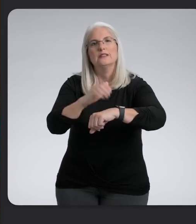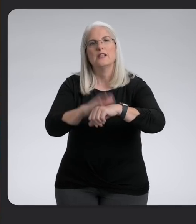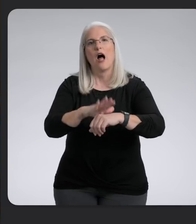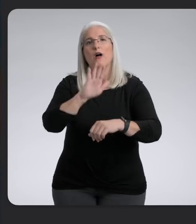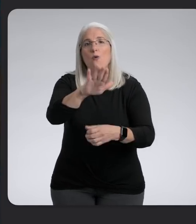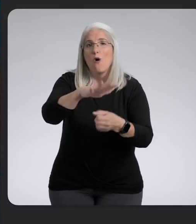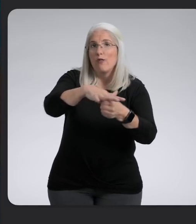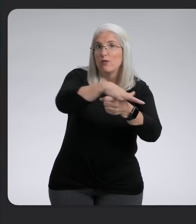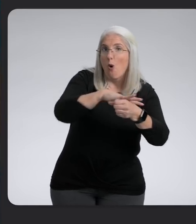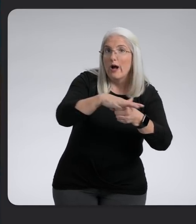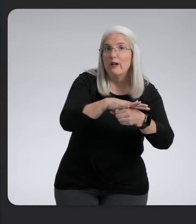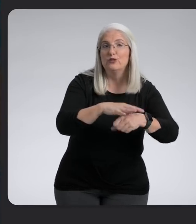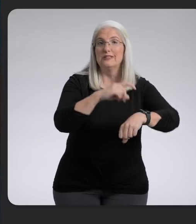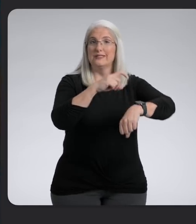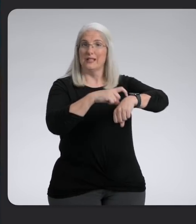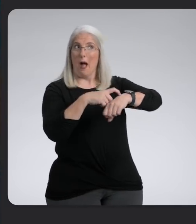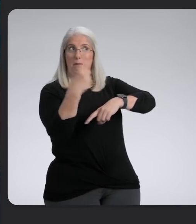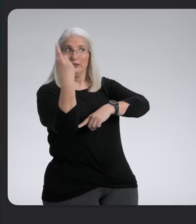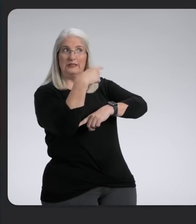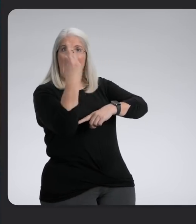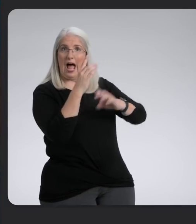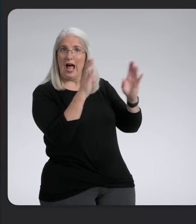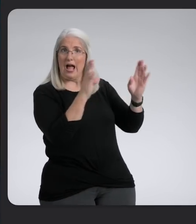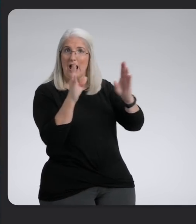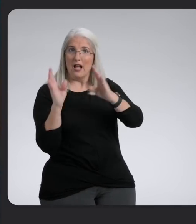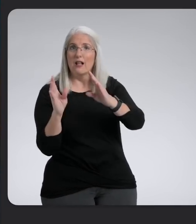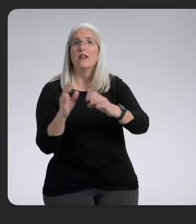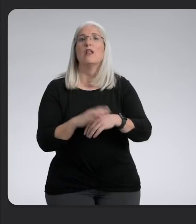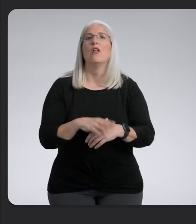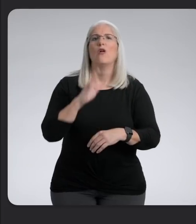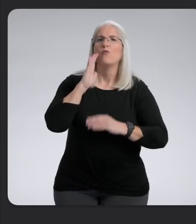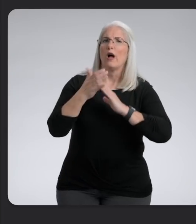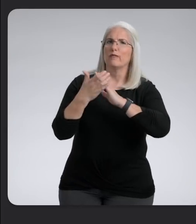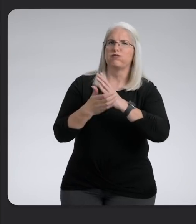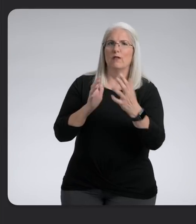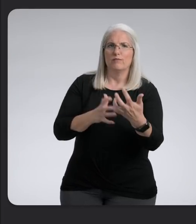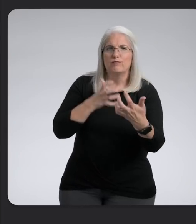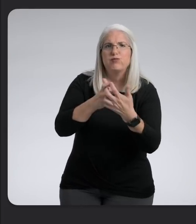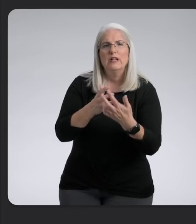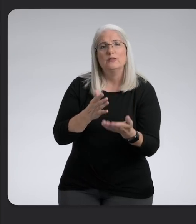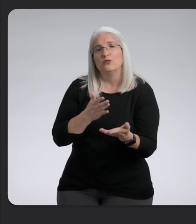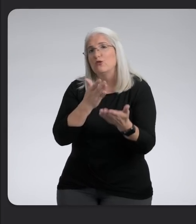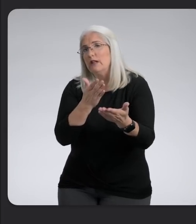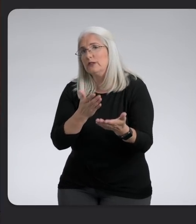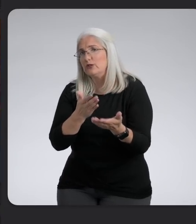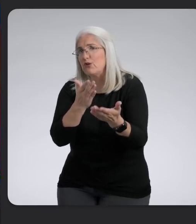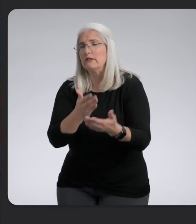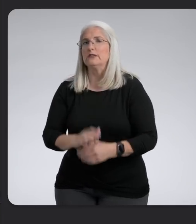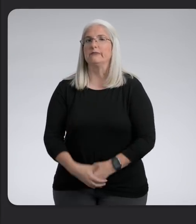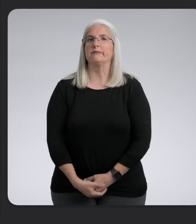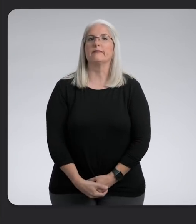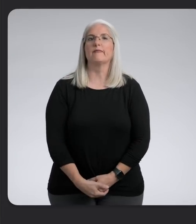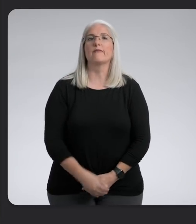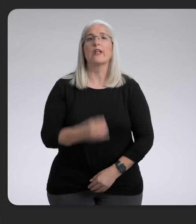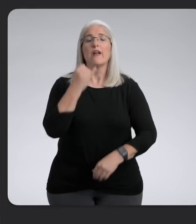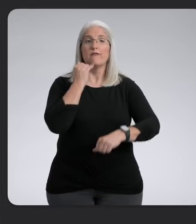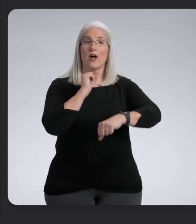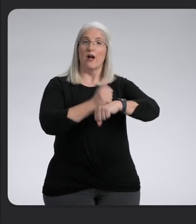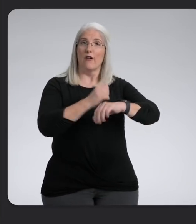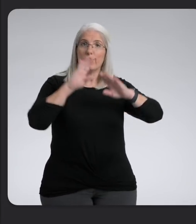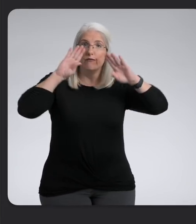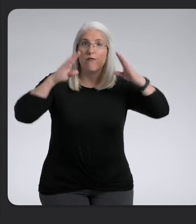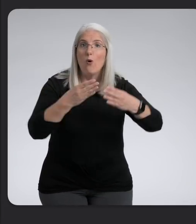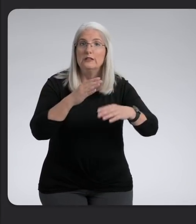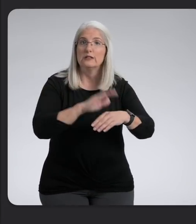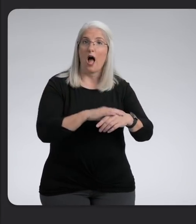of day. Of course, you can create a custom focus too. And when you use a focus on one device, it automatically sets